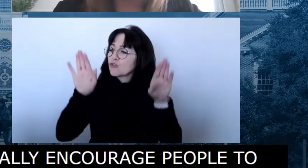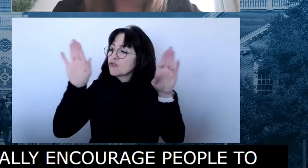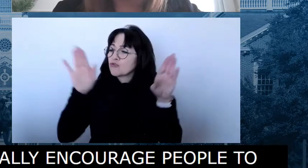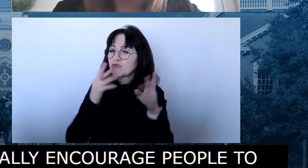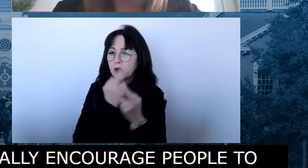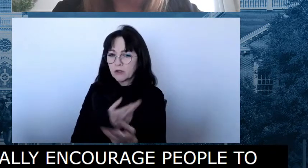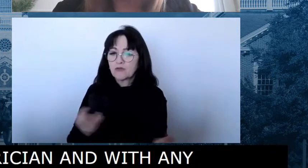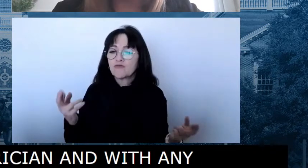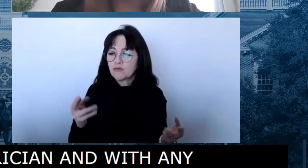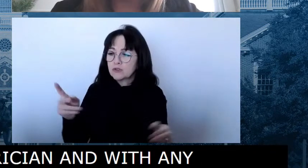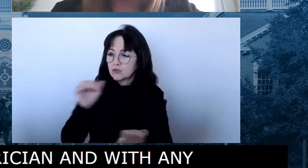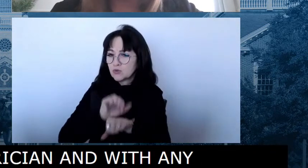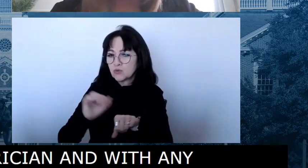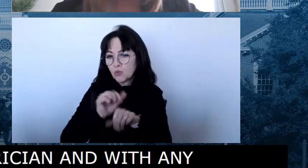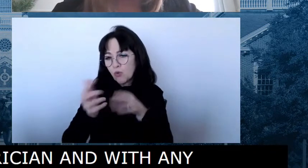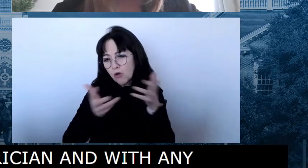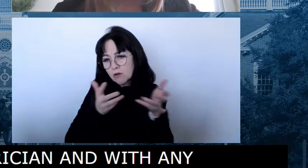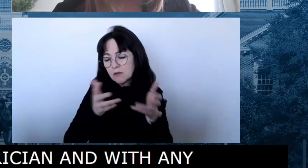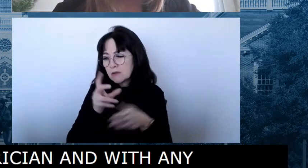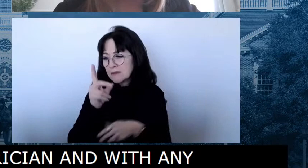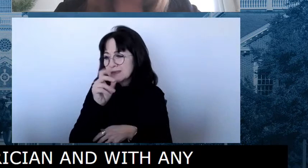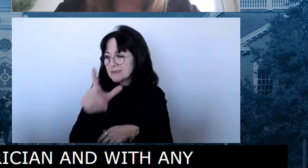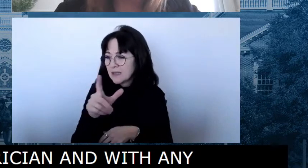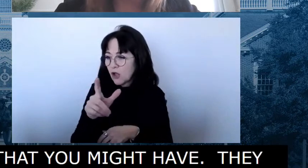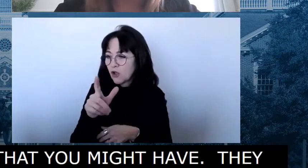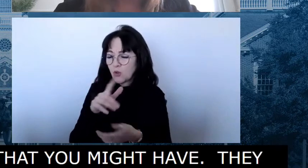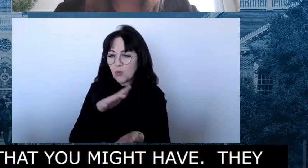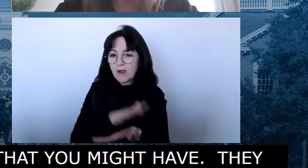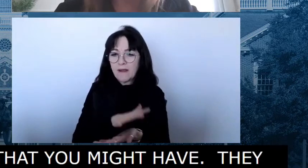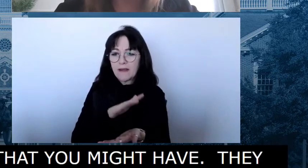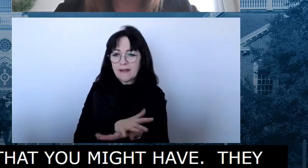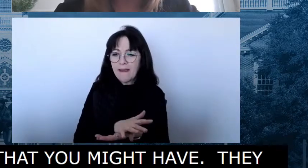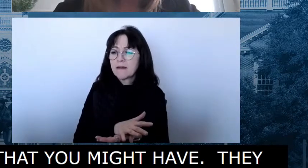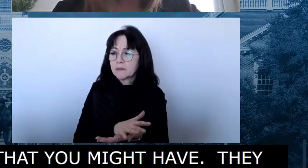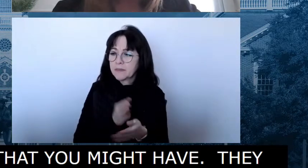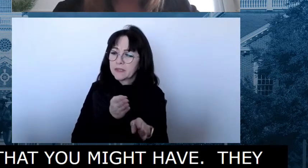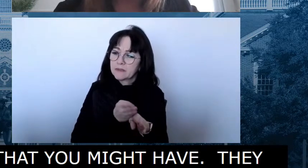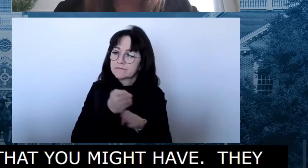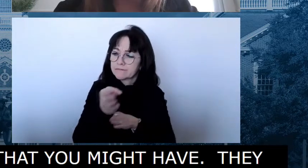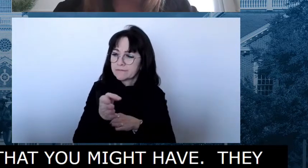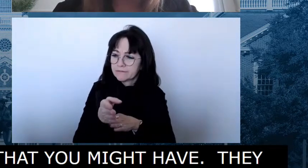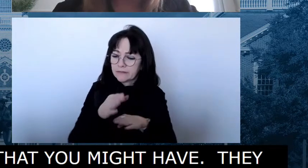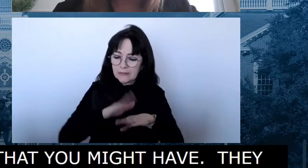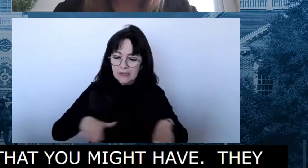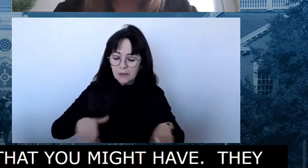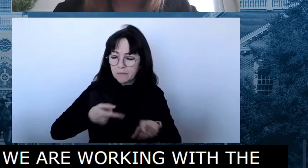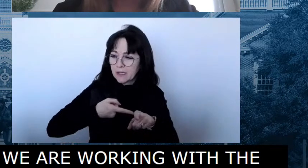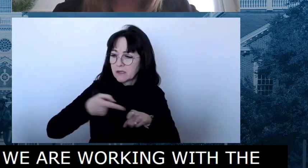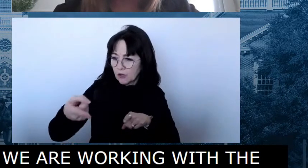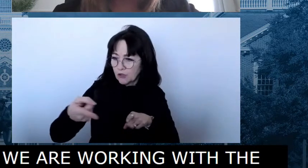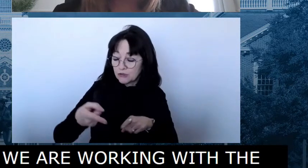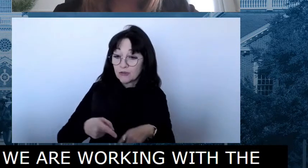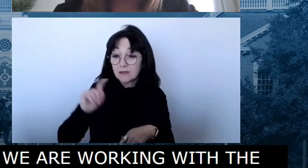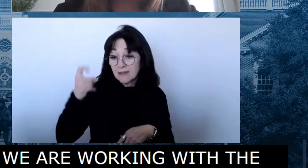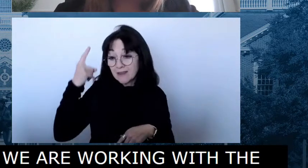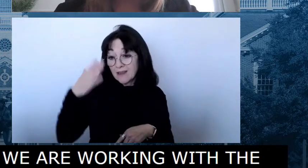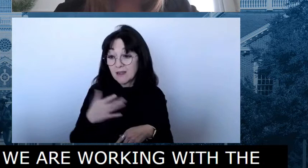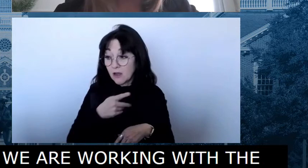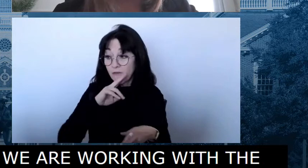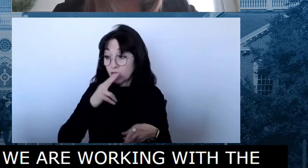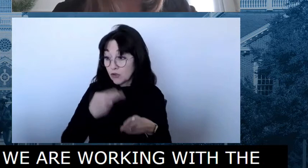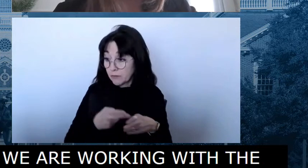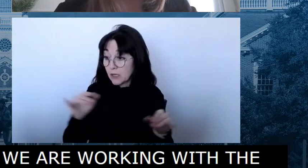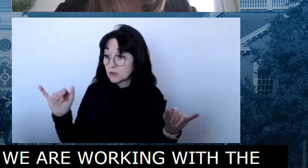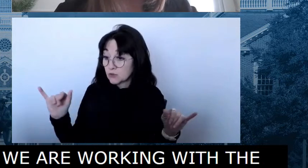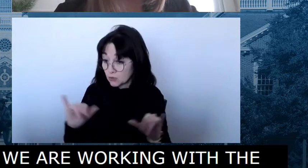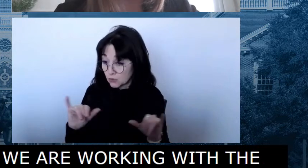with the Delaware Academy of Pediatrics on best ways to support them. As the governor mentioned as well, we've been doing outreach with the